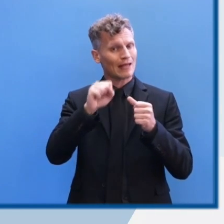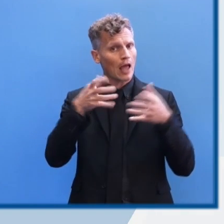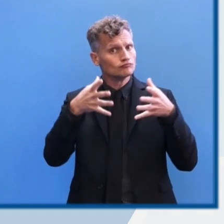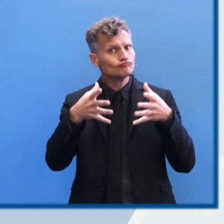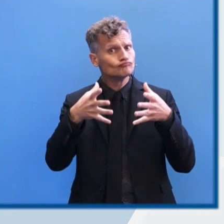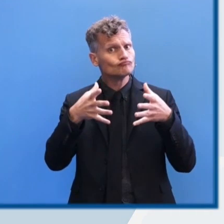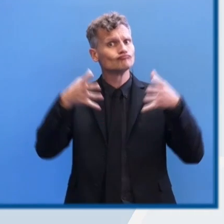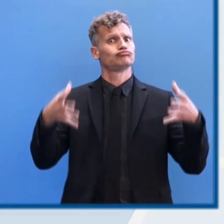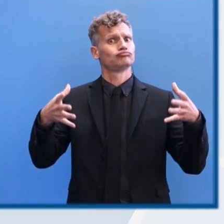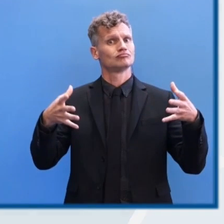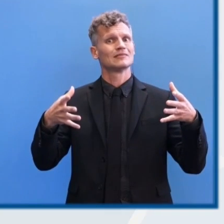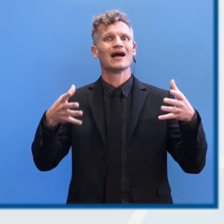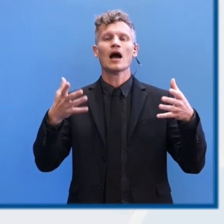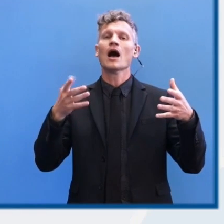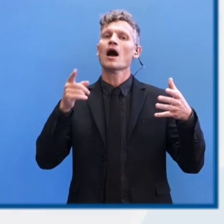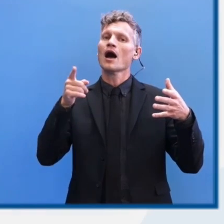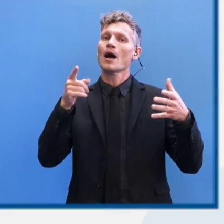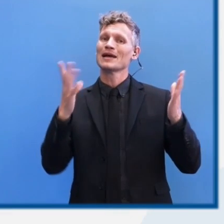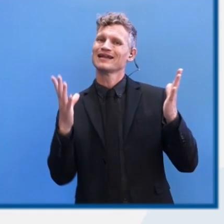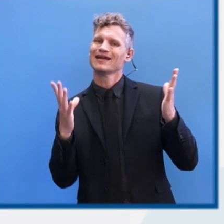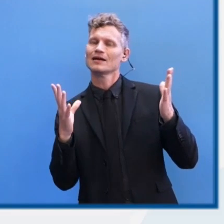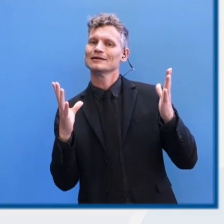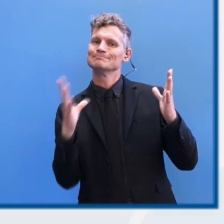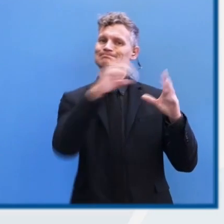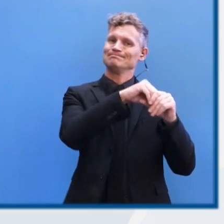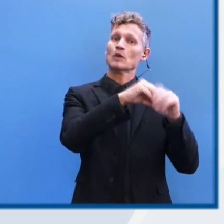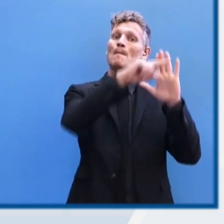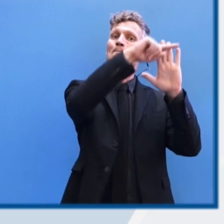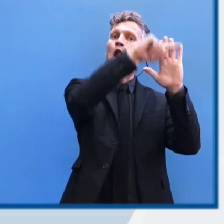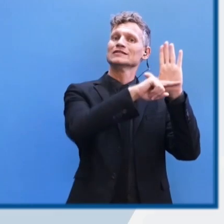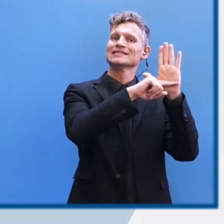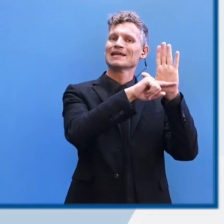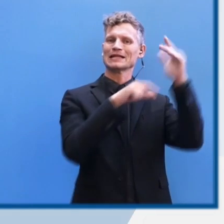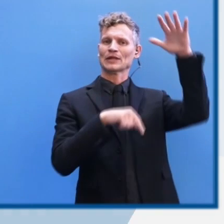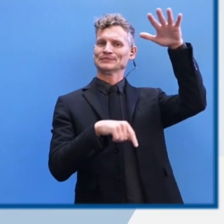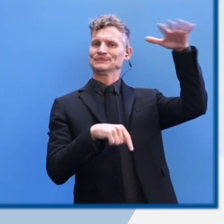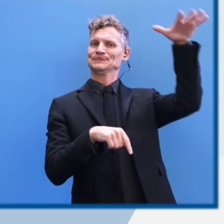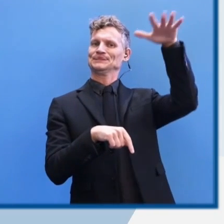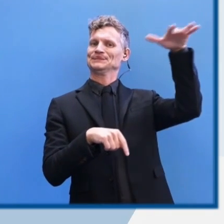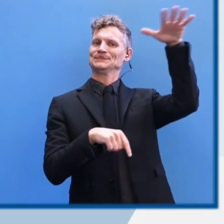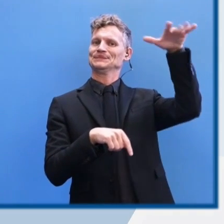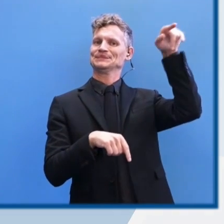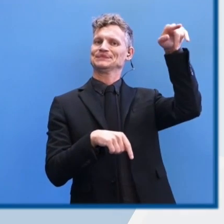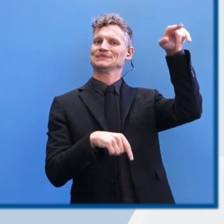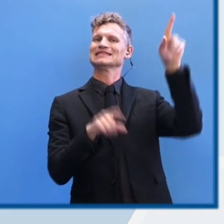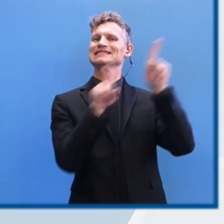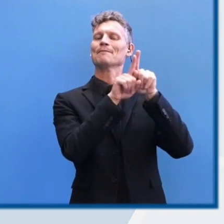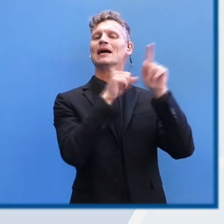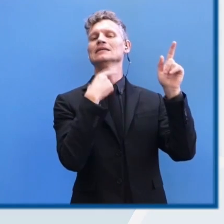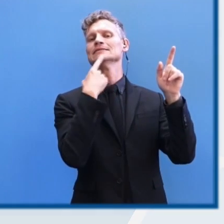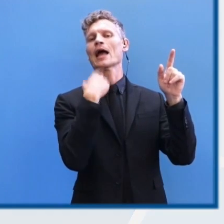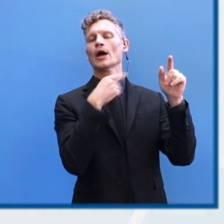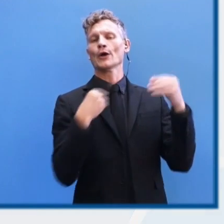part of the policy-making process? Does the policy-making process at the moment only pay lip service to youth and